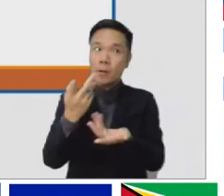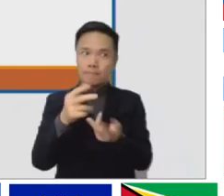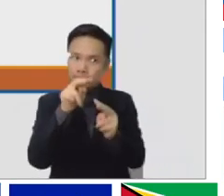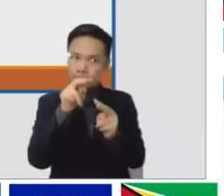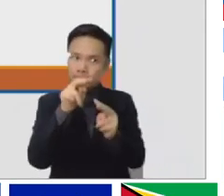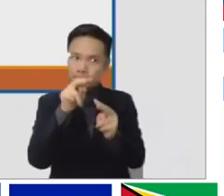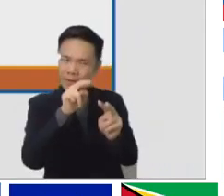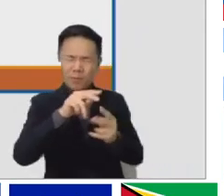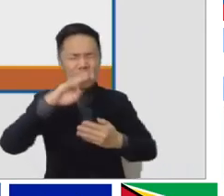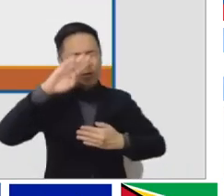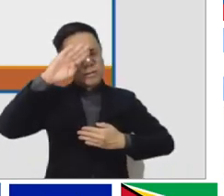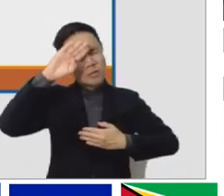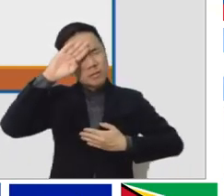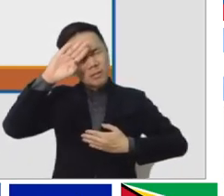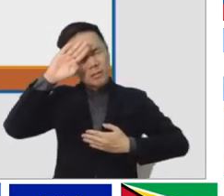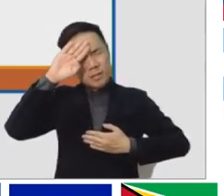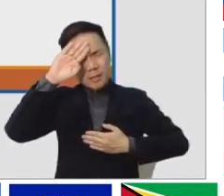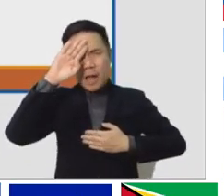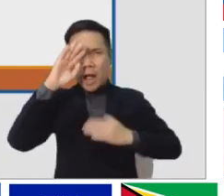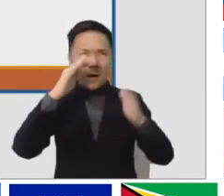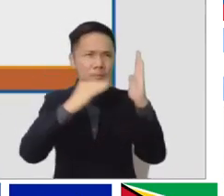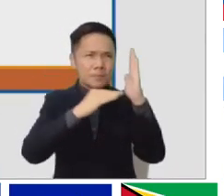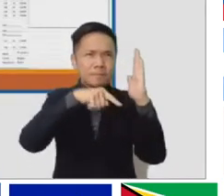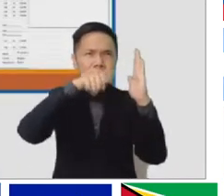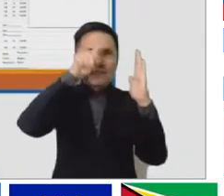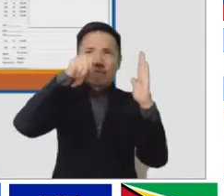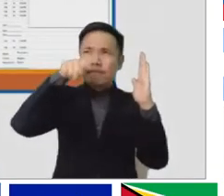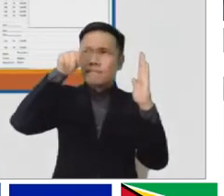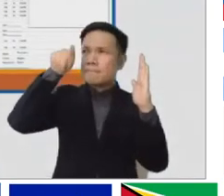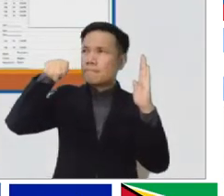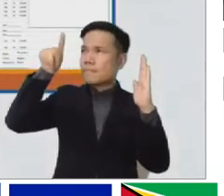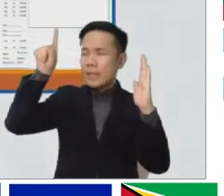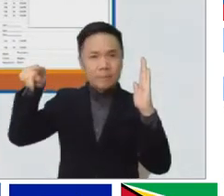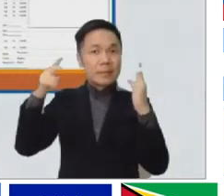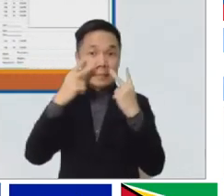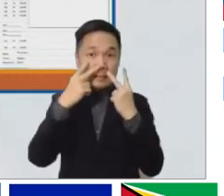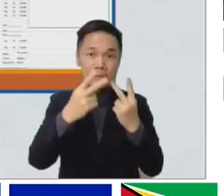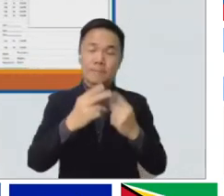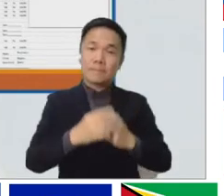trends and doing this remotely.